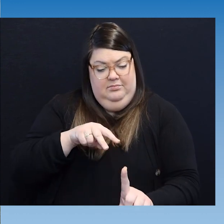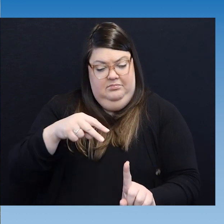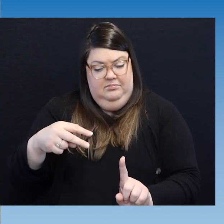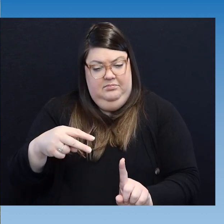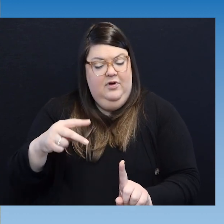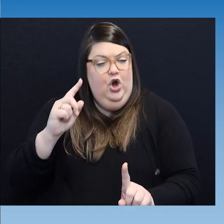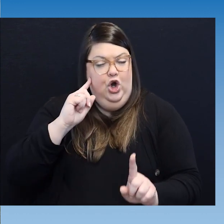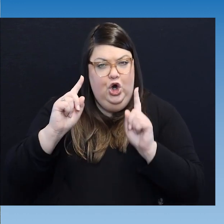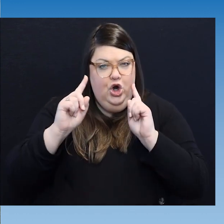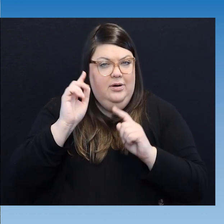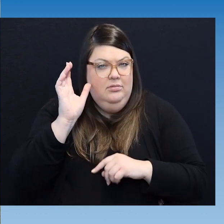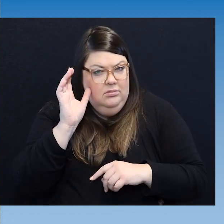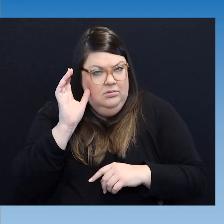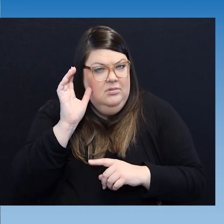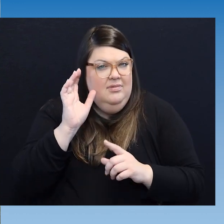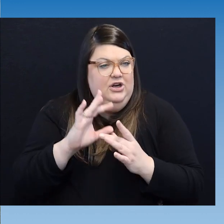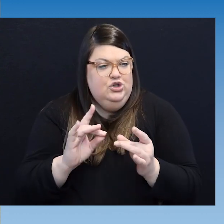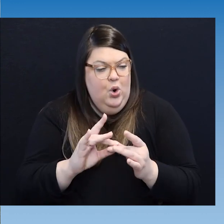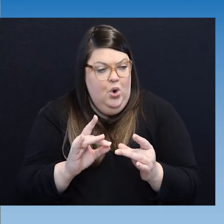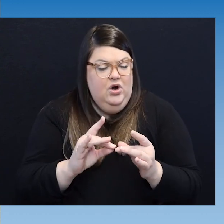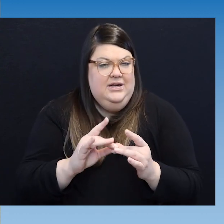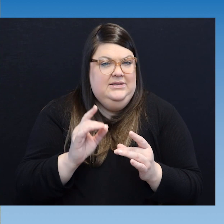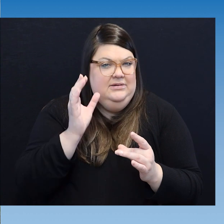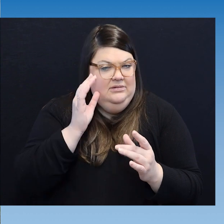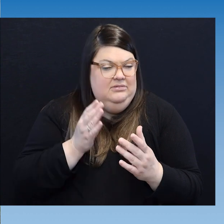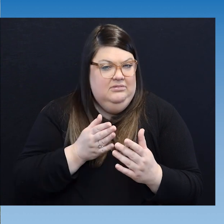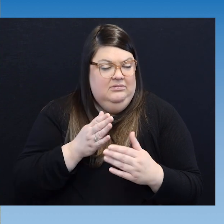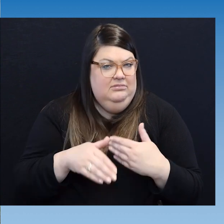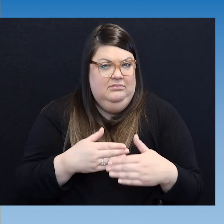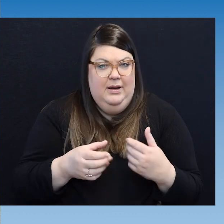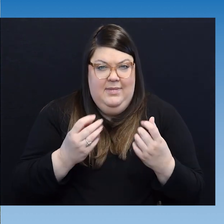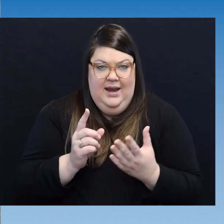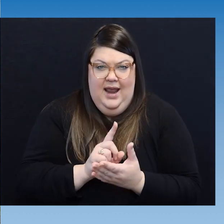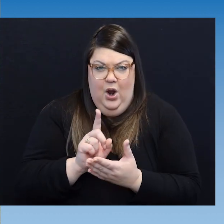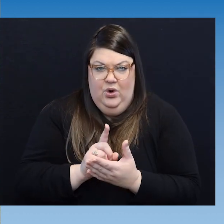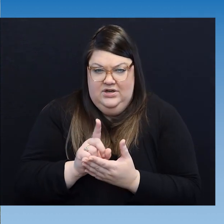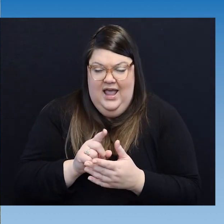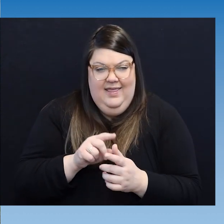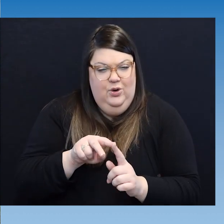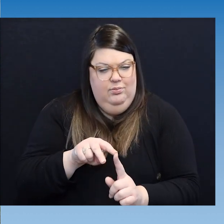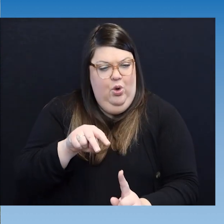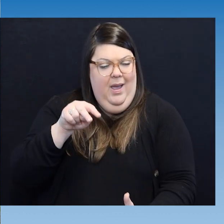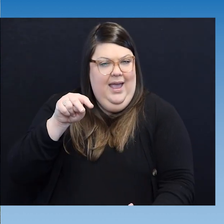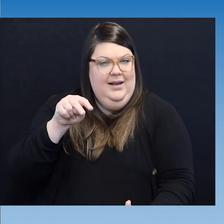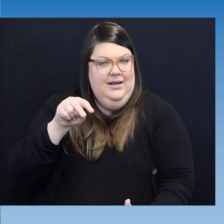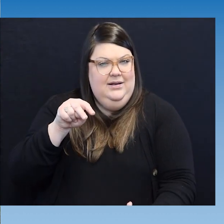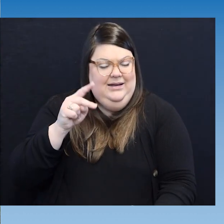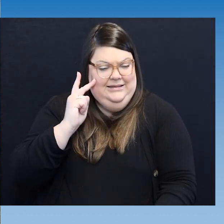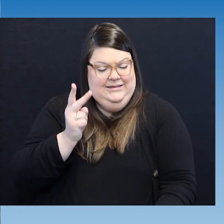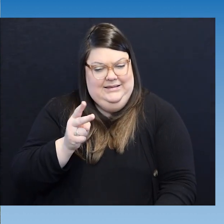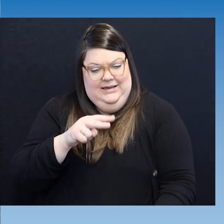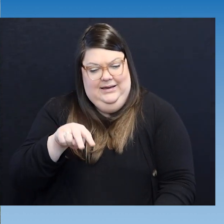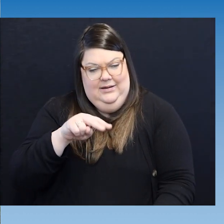stories and listened over hours. But there's an ability to kind of to pan out or pull back and sort of